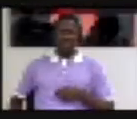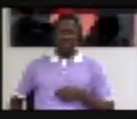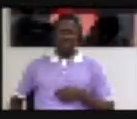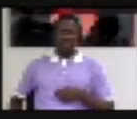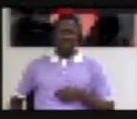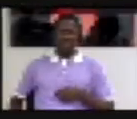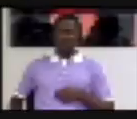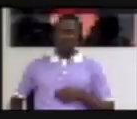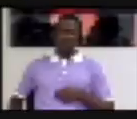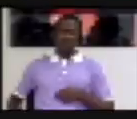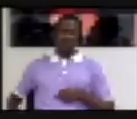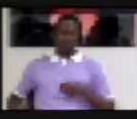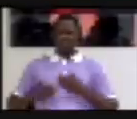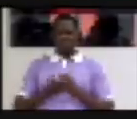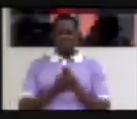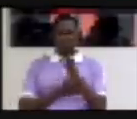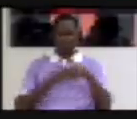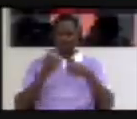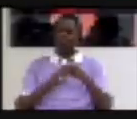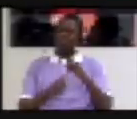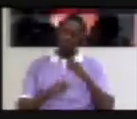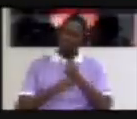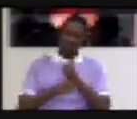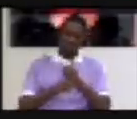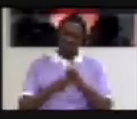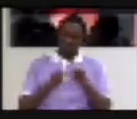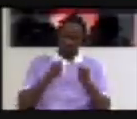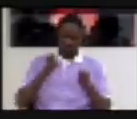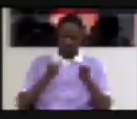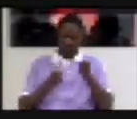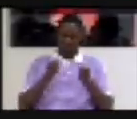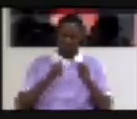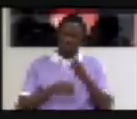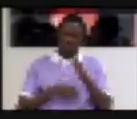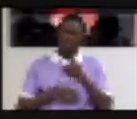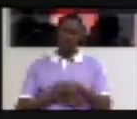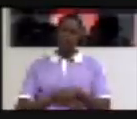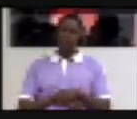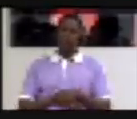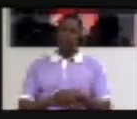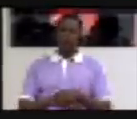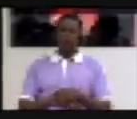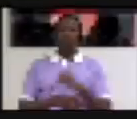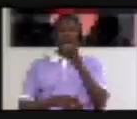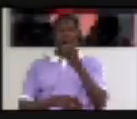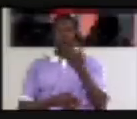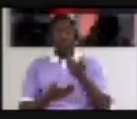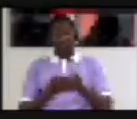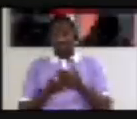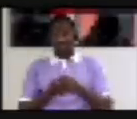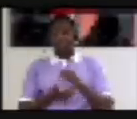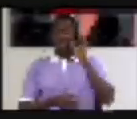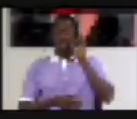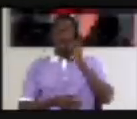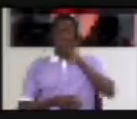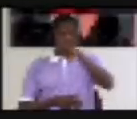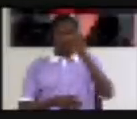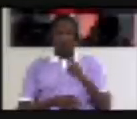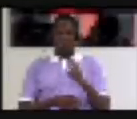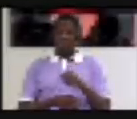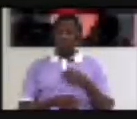meanwhile. Yes, please. Can you please answer the question, Mr. Witness? Thank you.